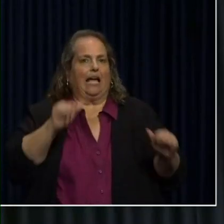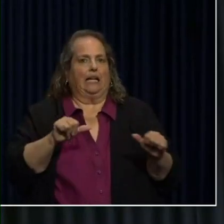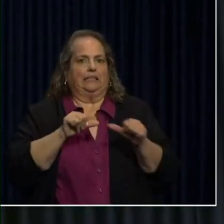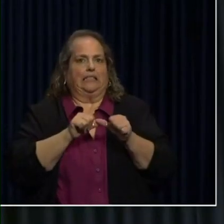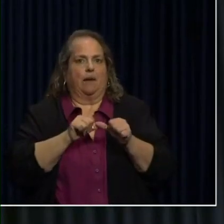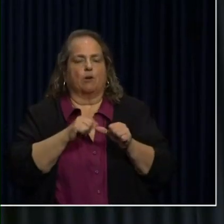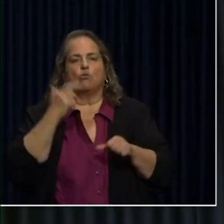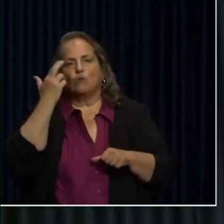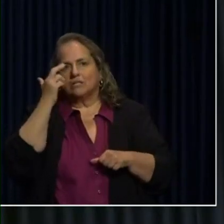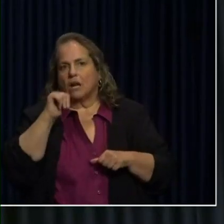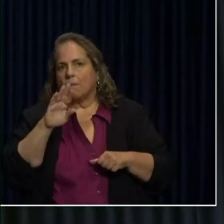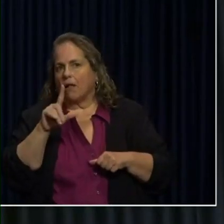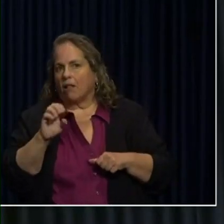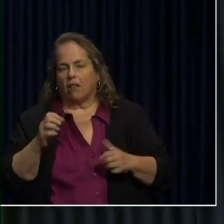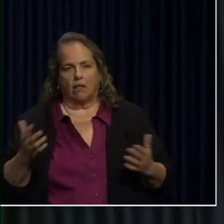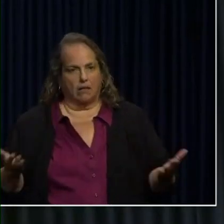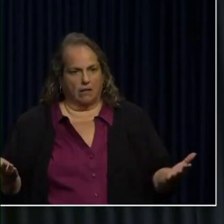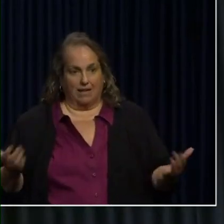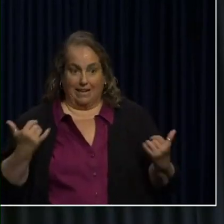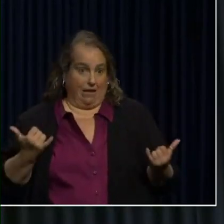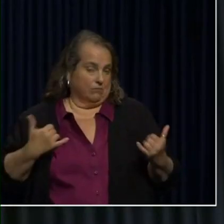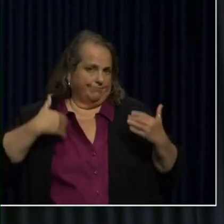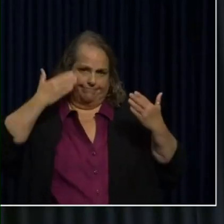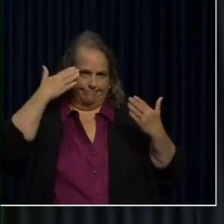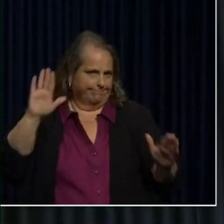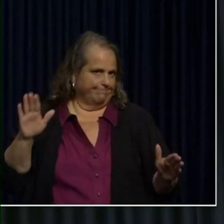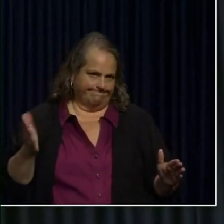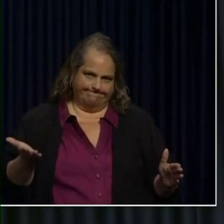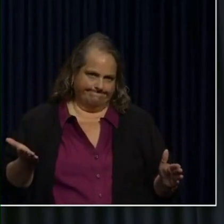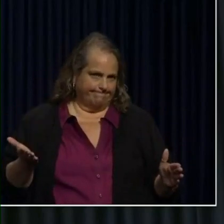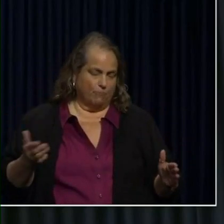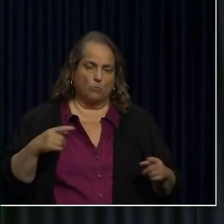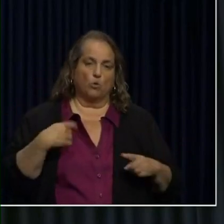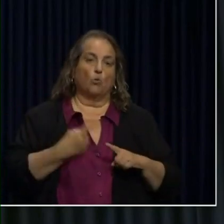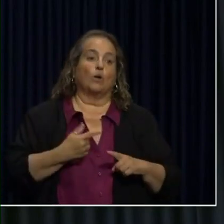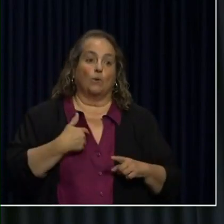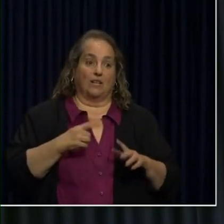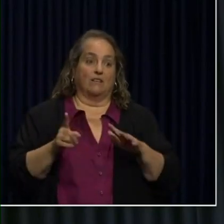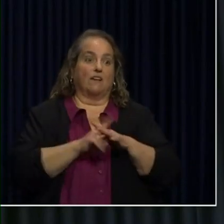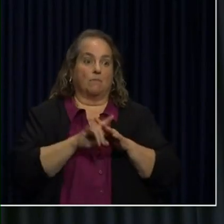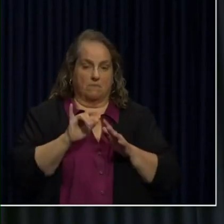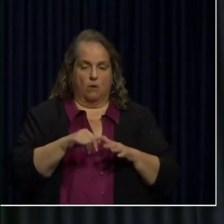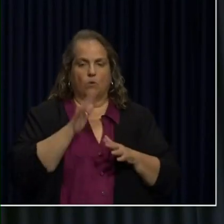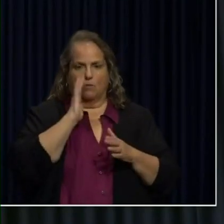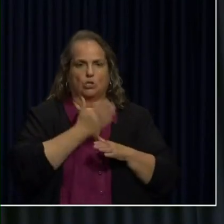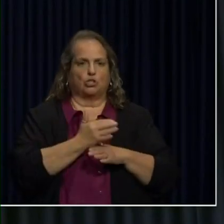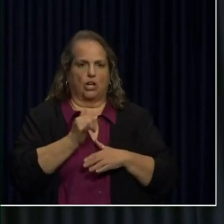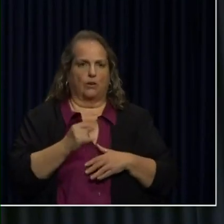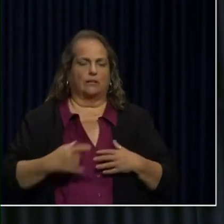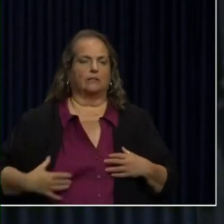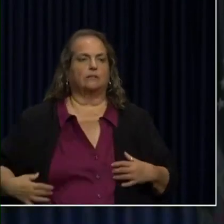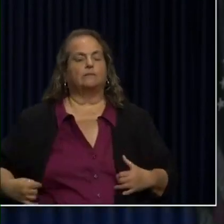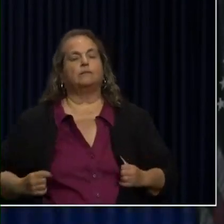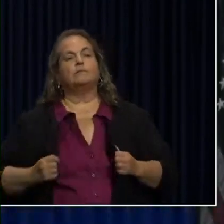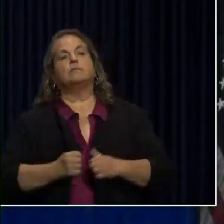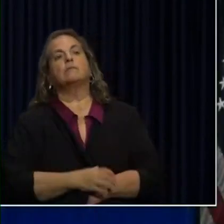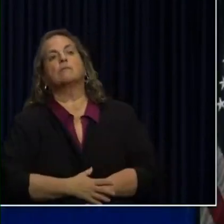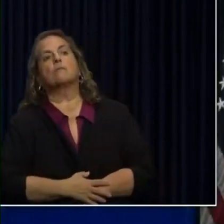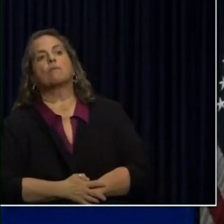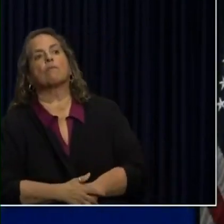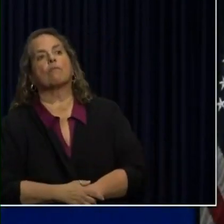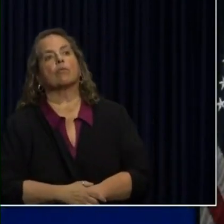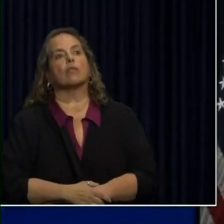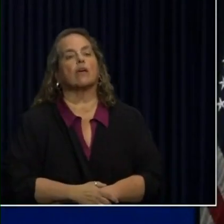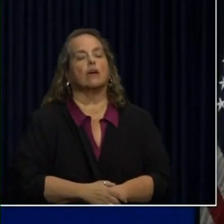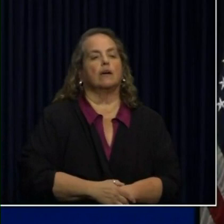we can all mutually agree on. But right now I don't know, but when we come up with that, we'll be happy to share it. And I think this country has learned that the ability